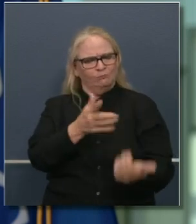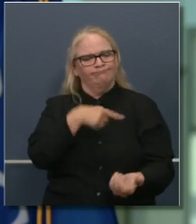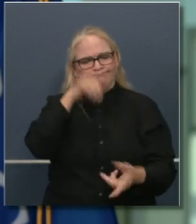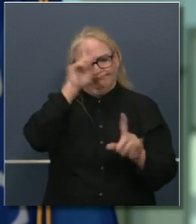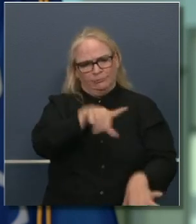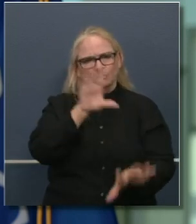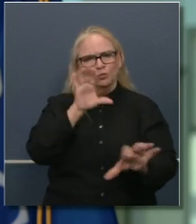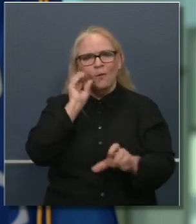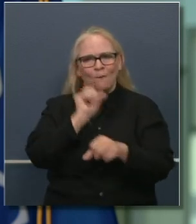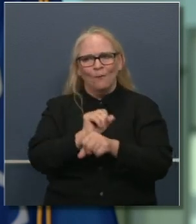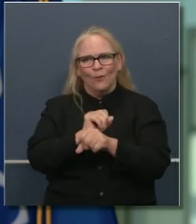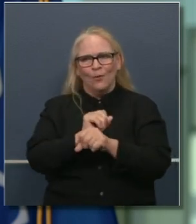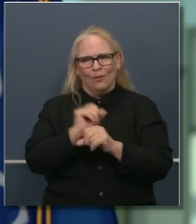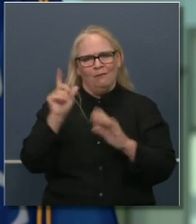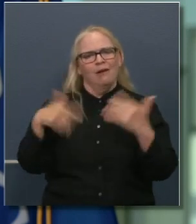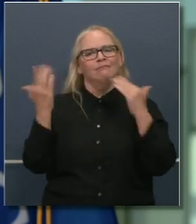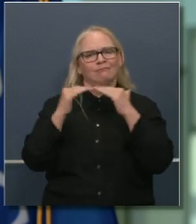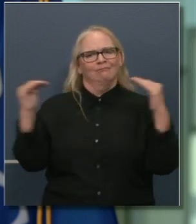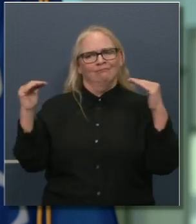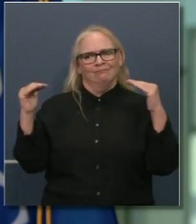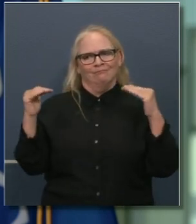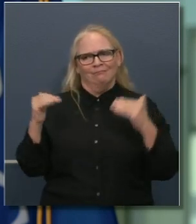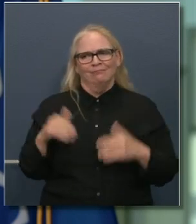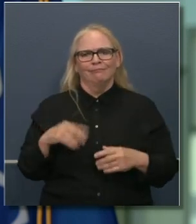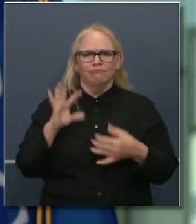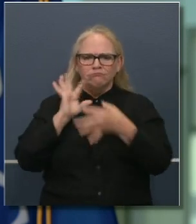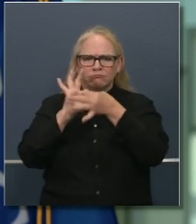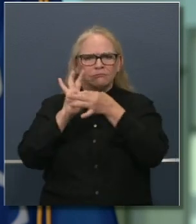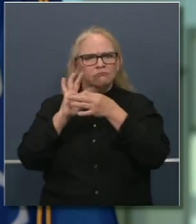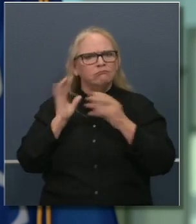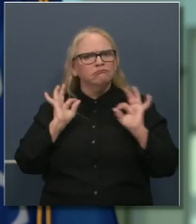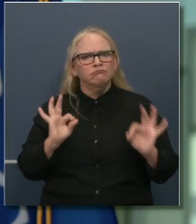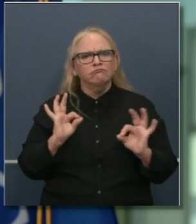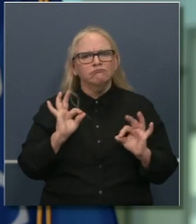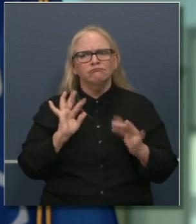deal with connectivity. We deal with quality. We deal with the